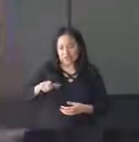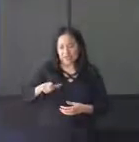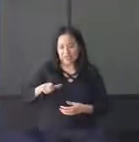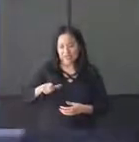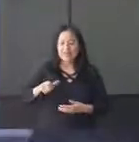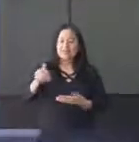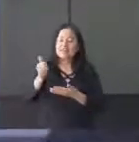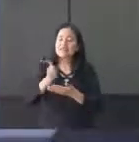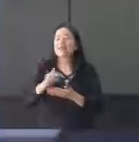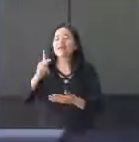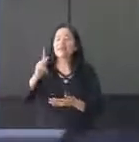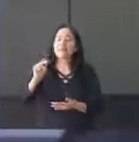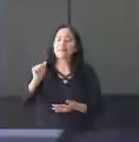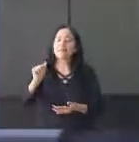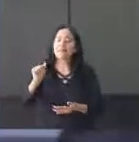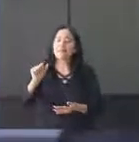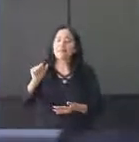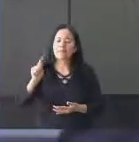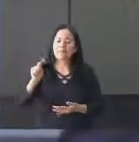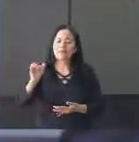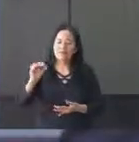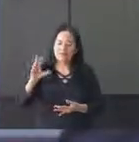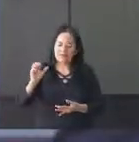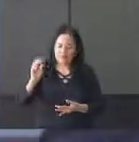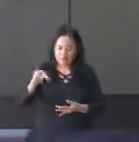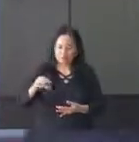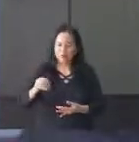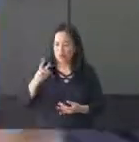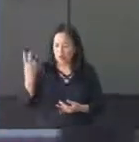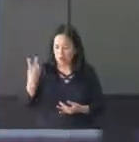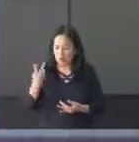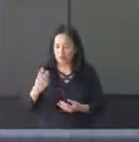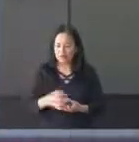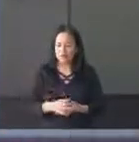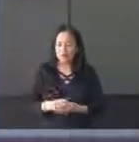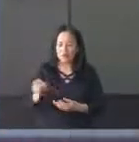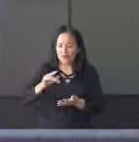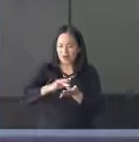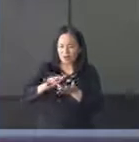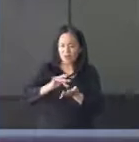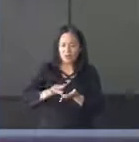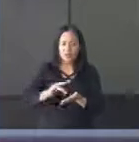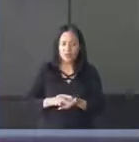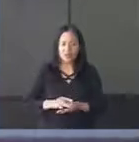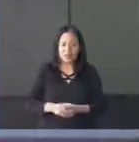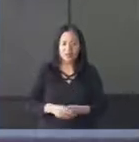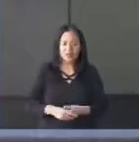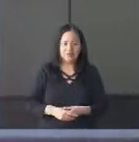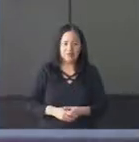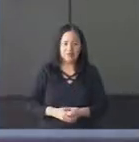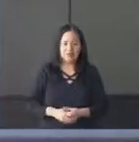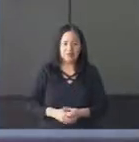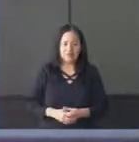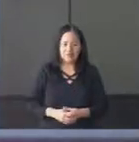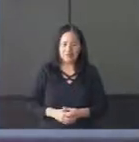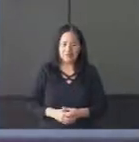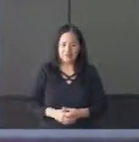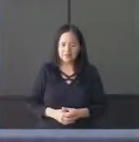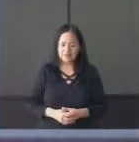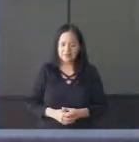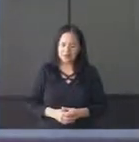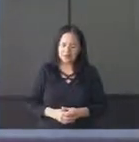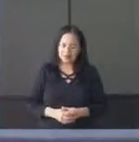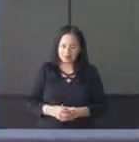city to be part of it, and Vatican City. These were two very different important moments. The first one is to make